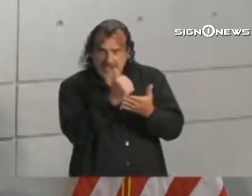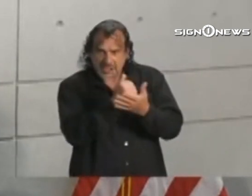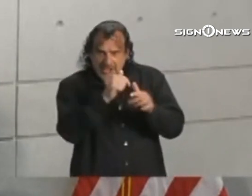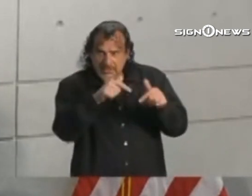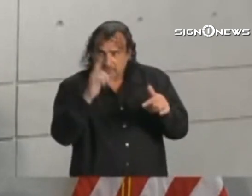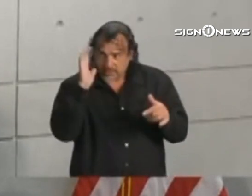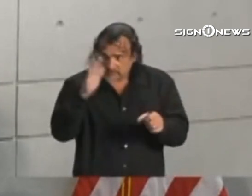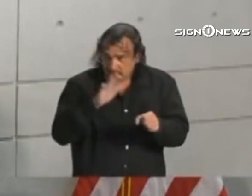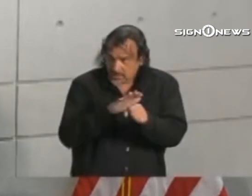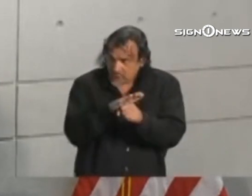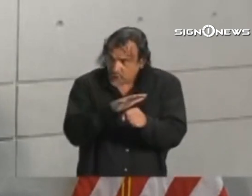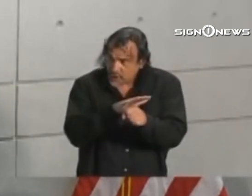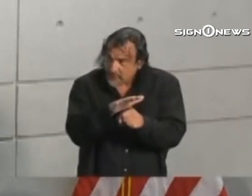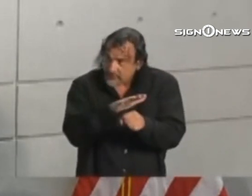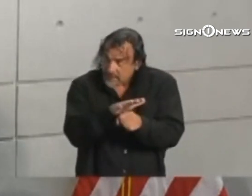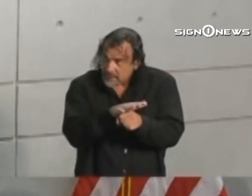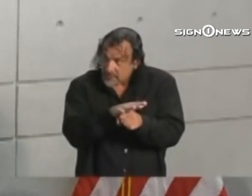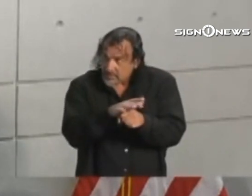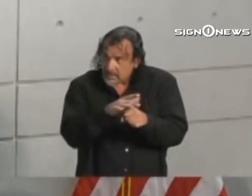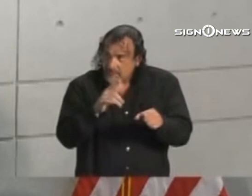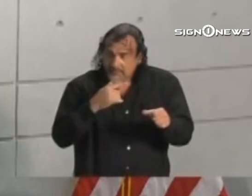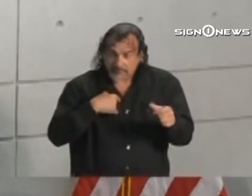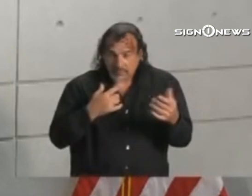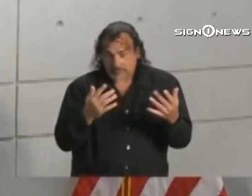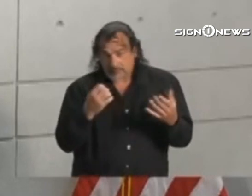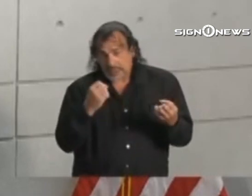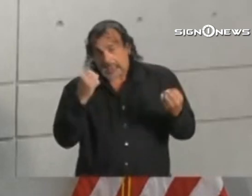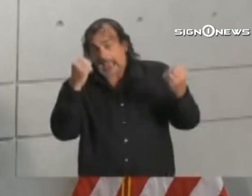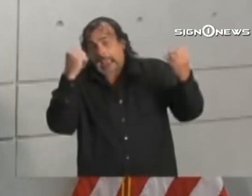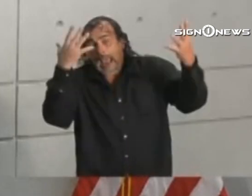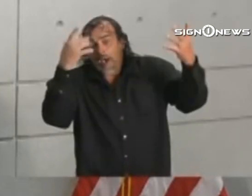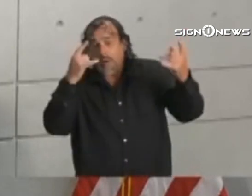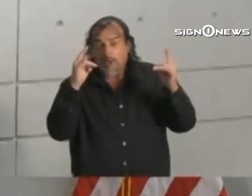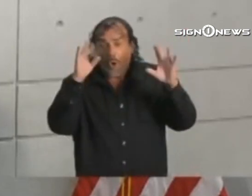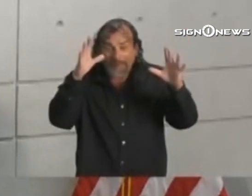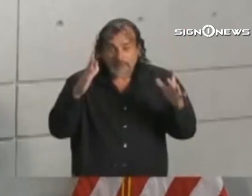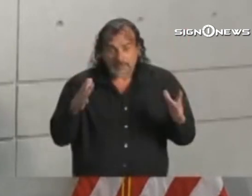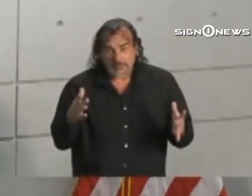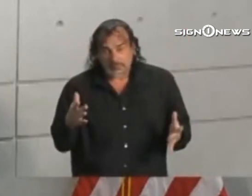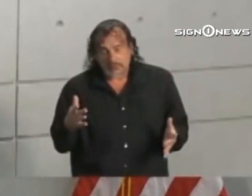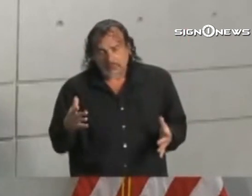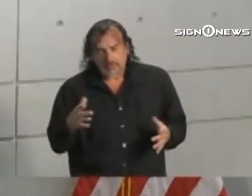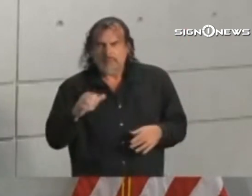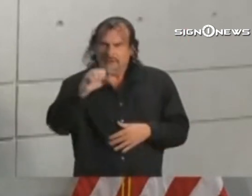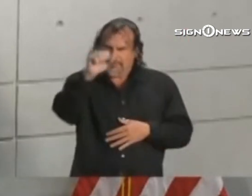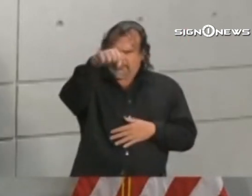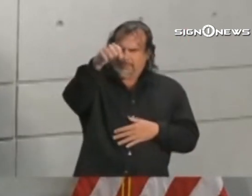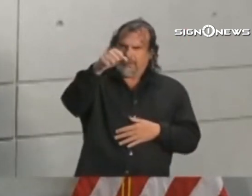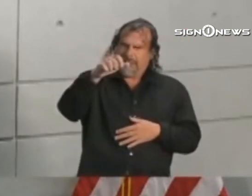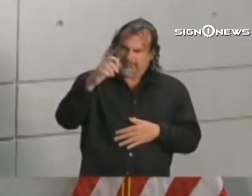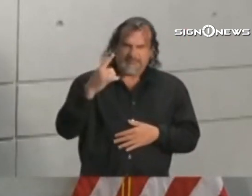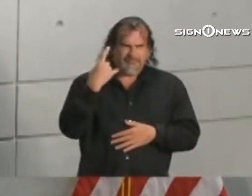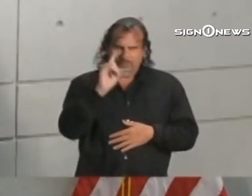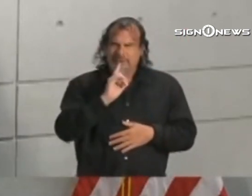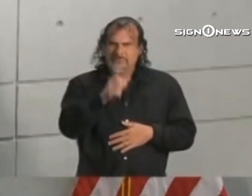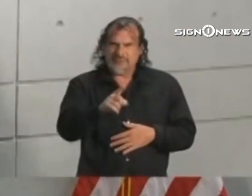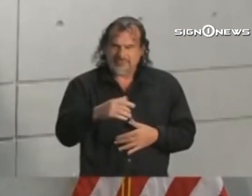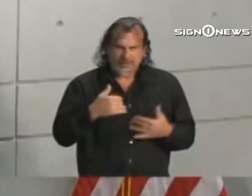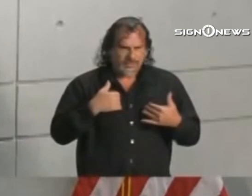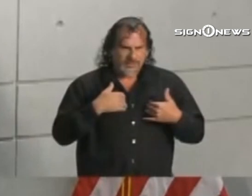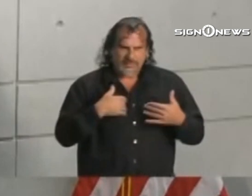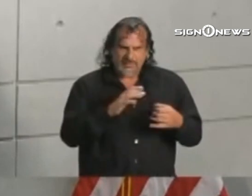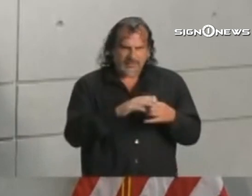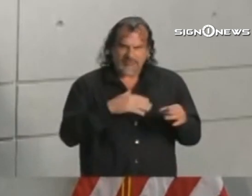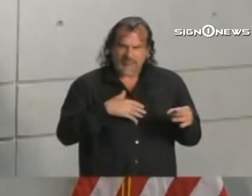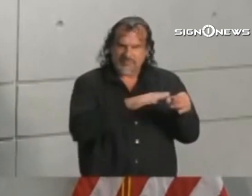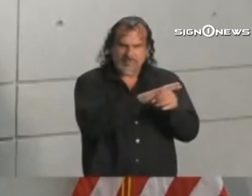be enough for how bad it might get? Yes, without question, we will make the